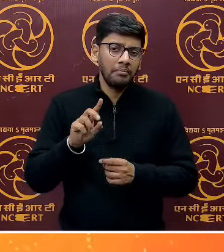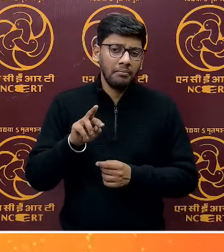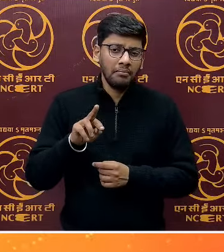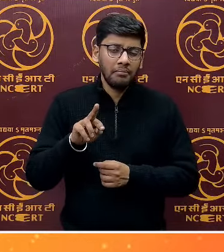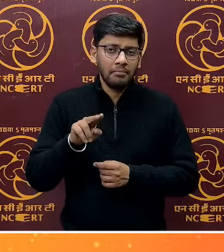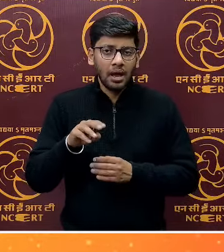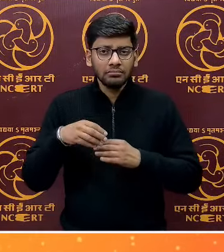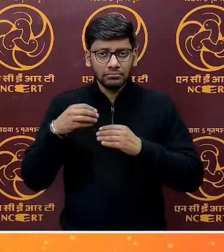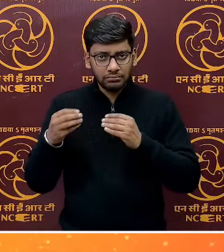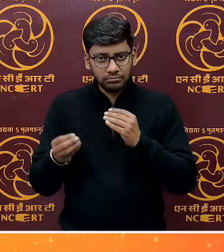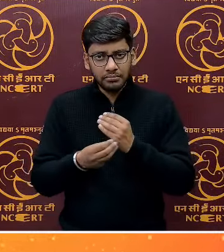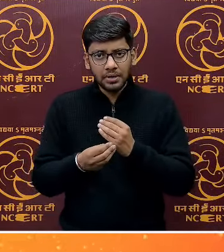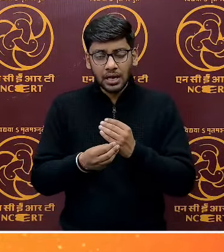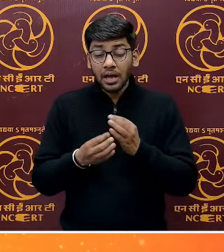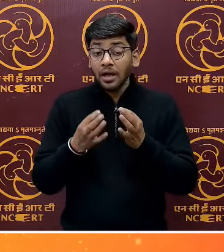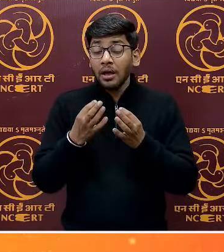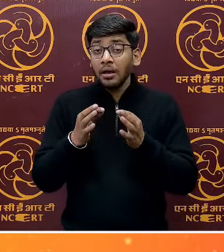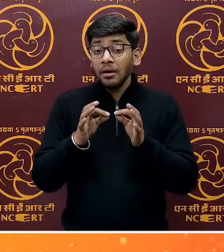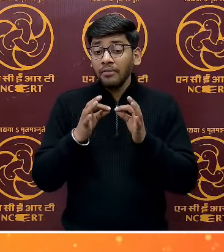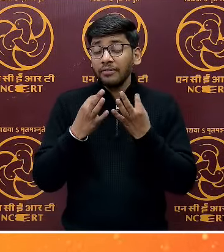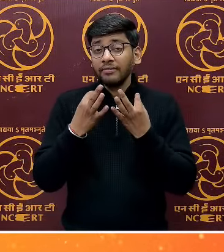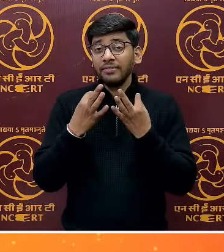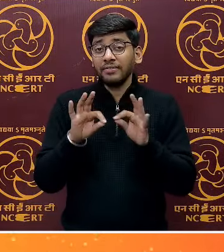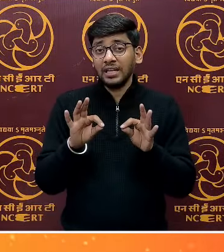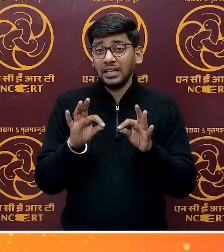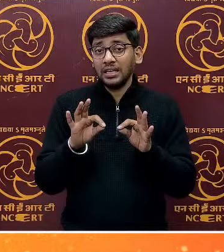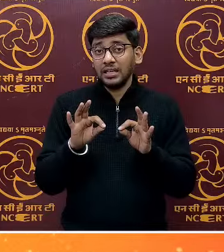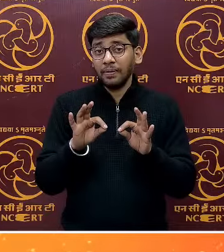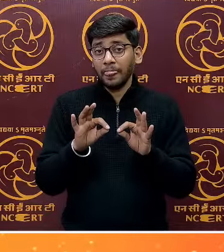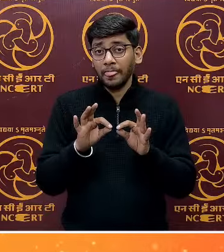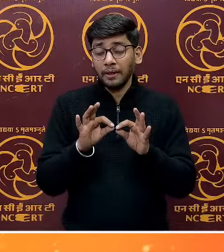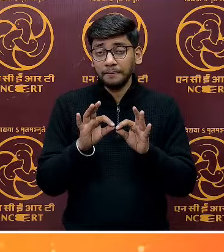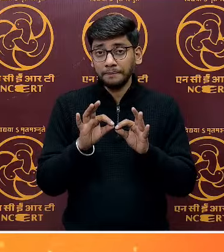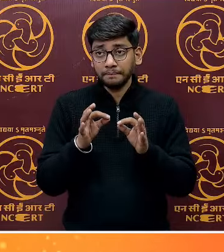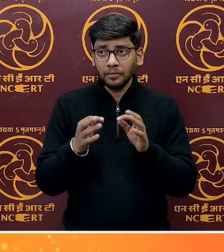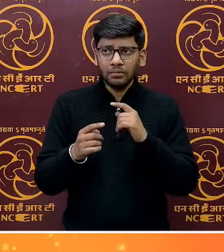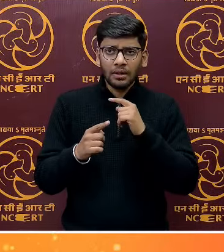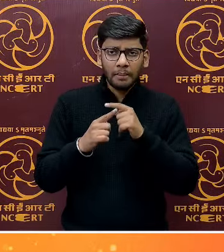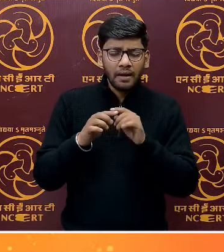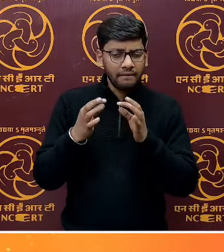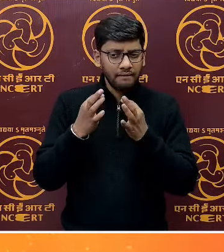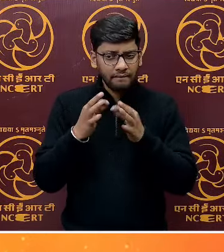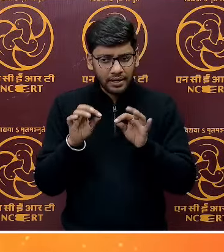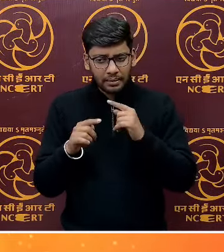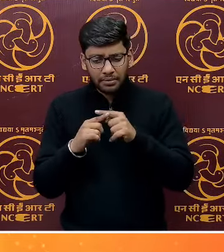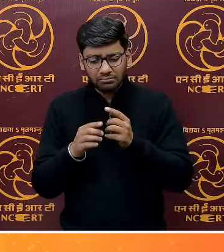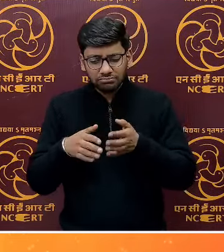about being free. Being free and being light,